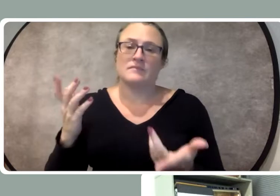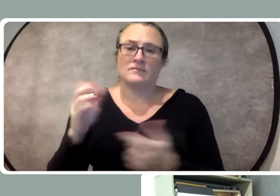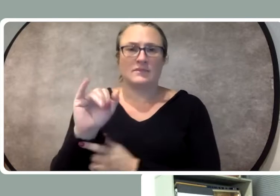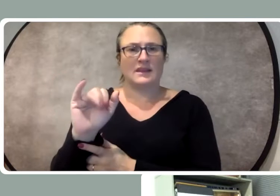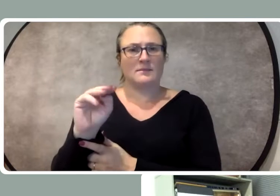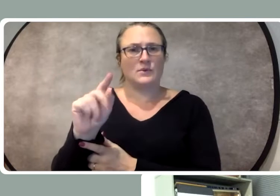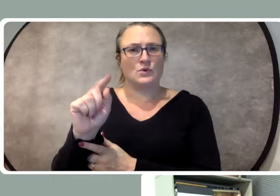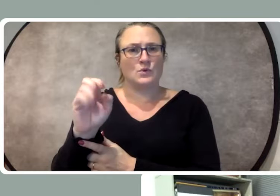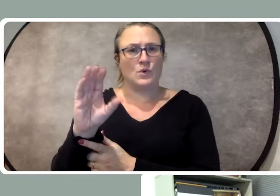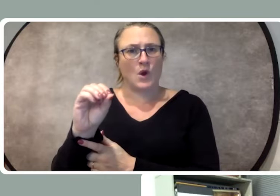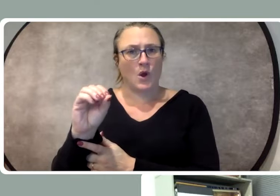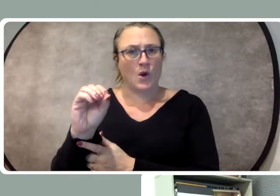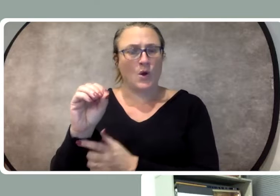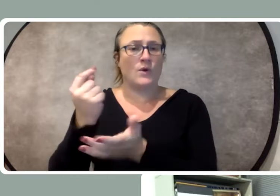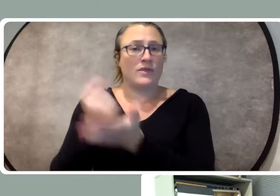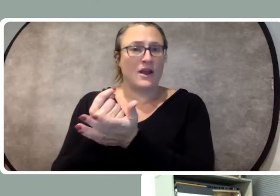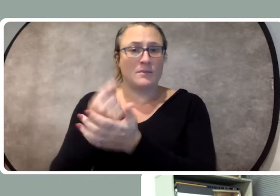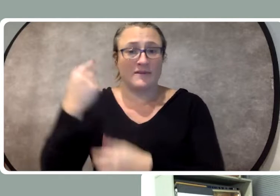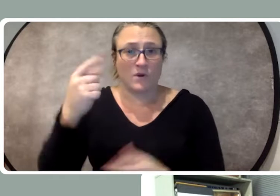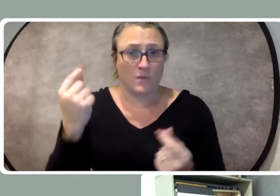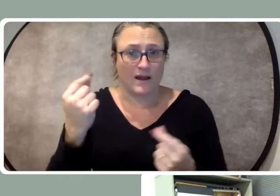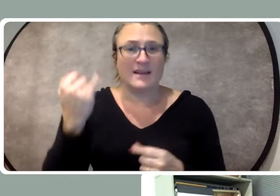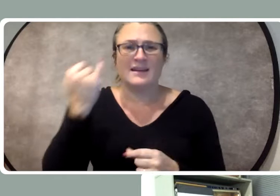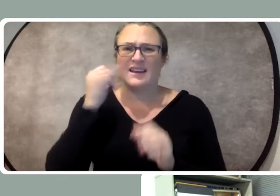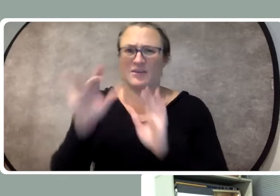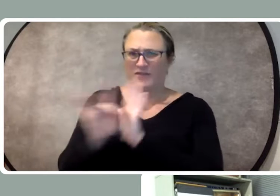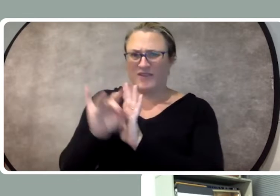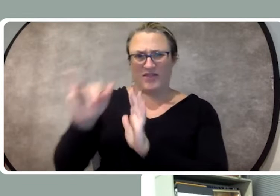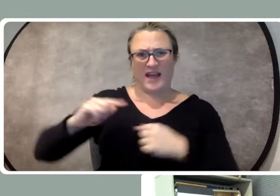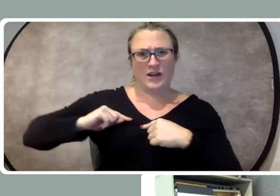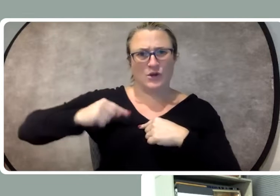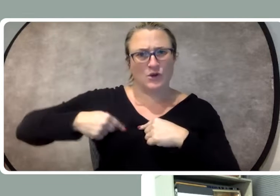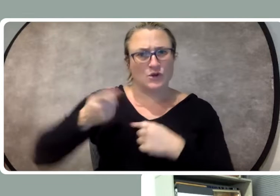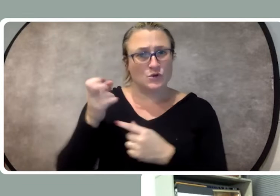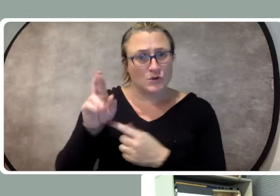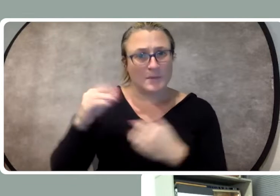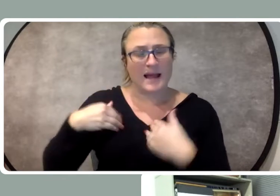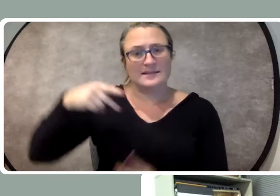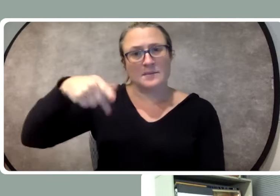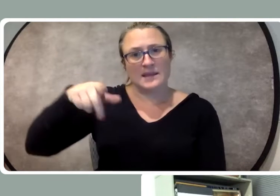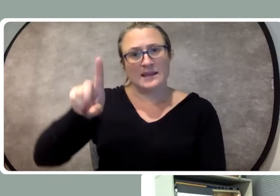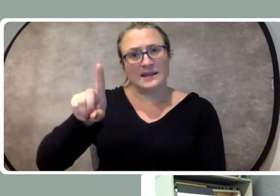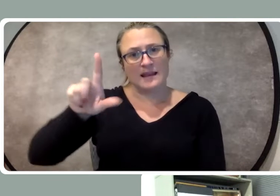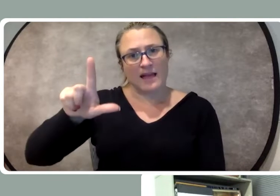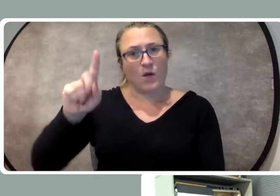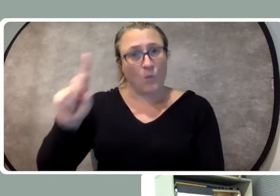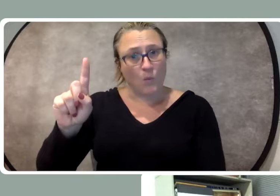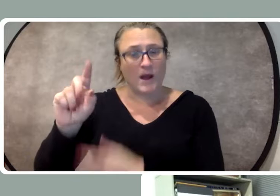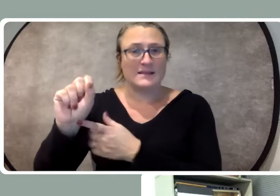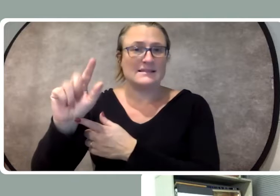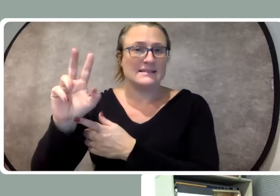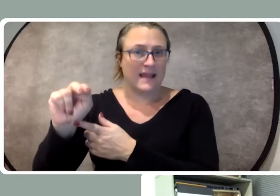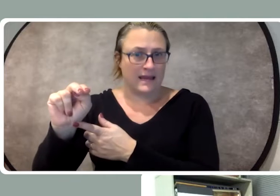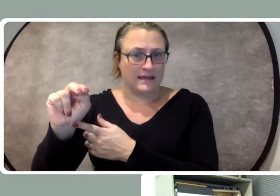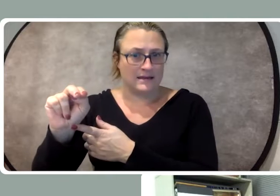given if we find the tumor has what we call PD-L1 staining. So for those